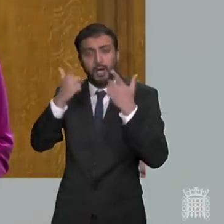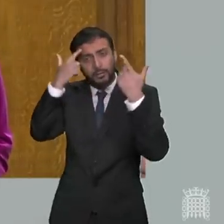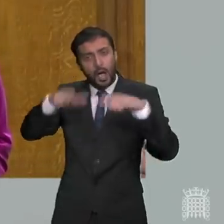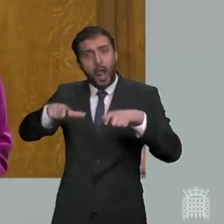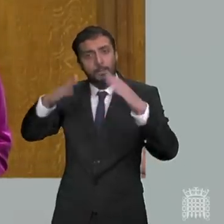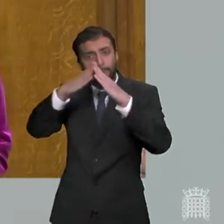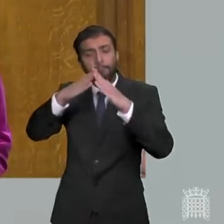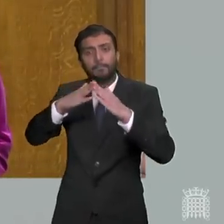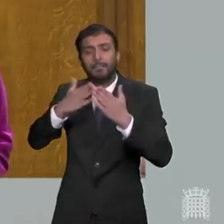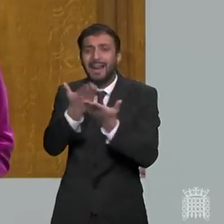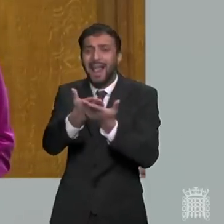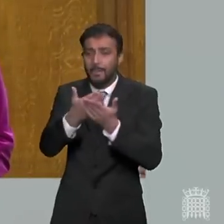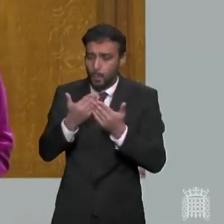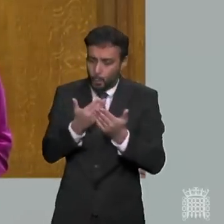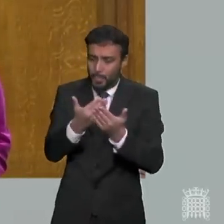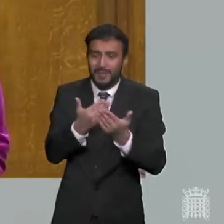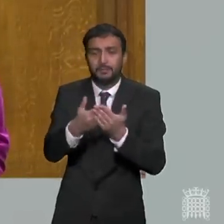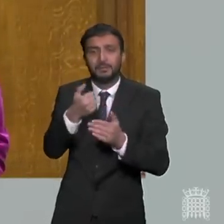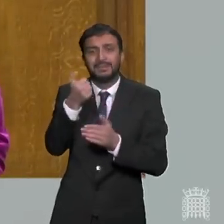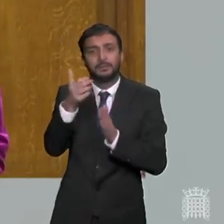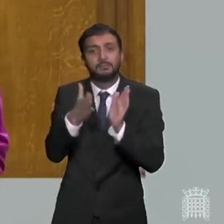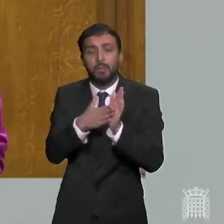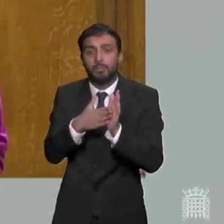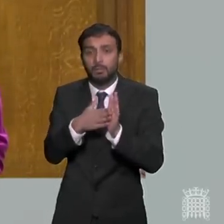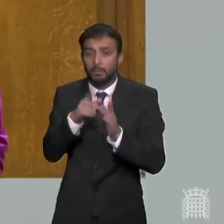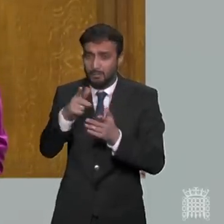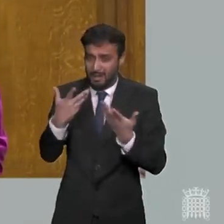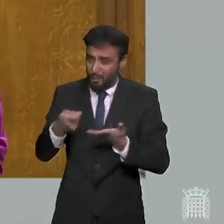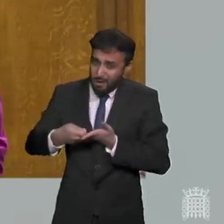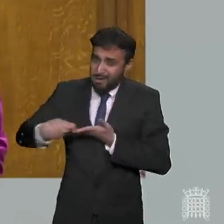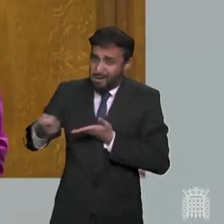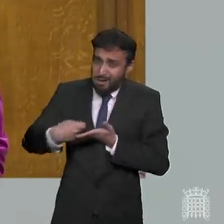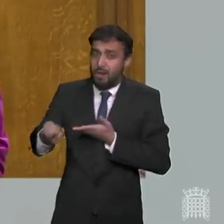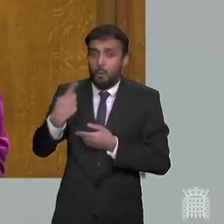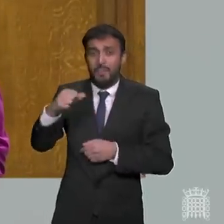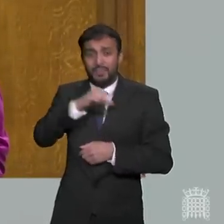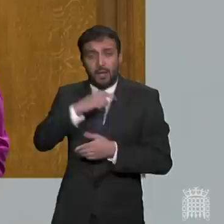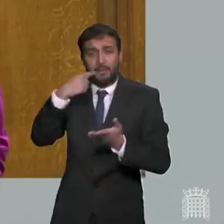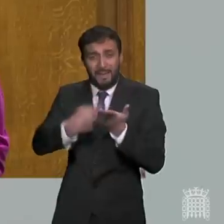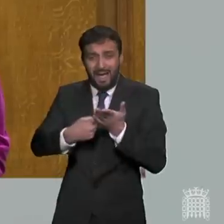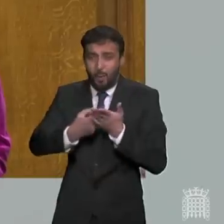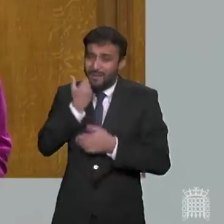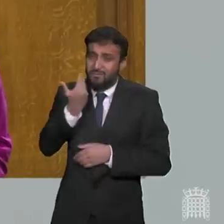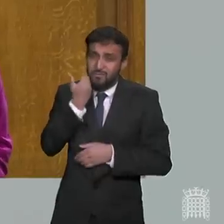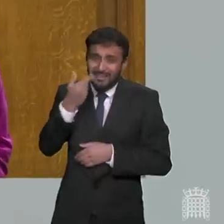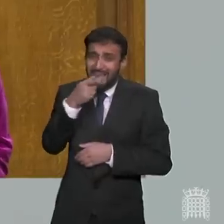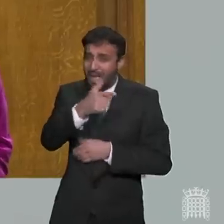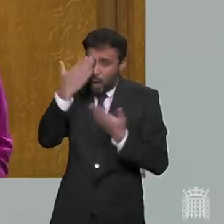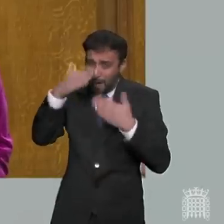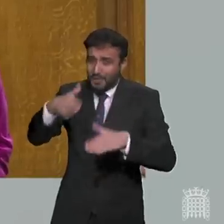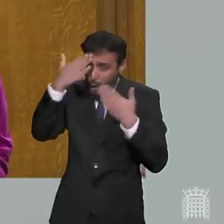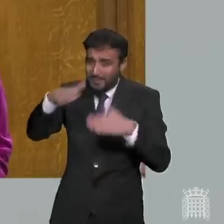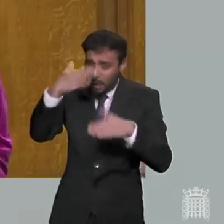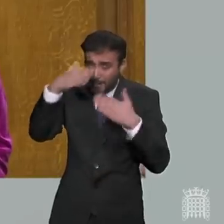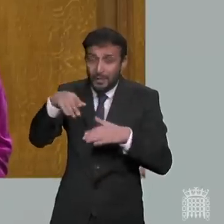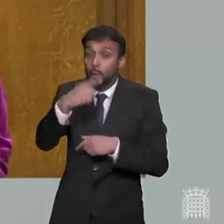saving £5.6 million a day on asylum seekers' accommodation, granting asylum to